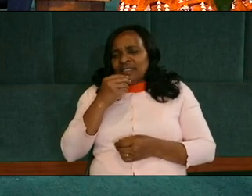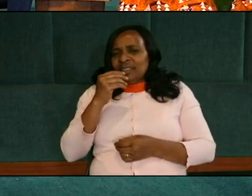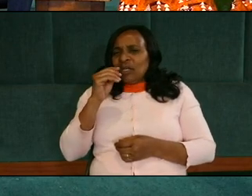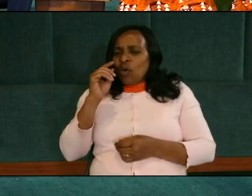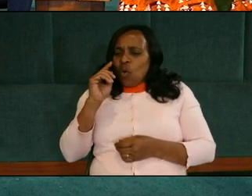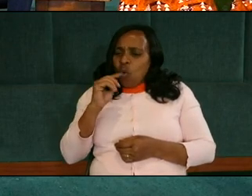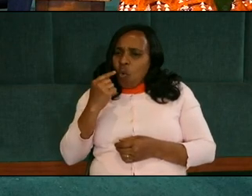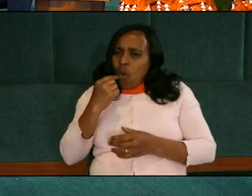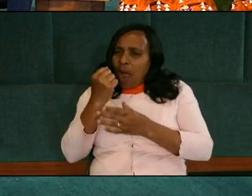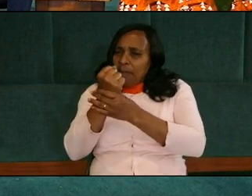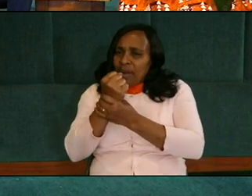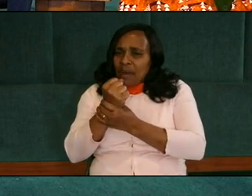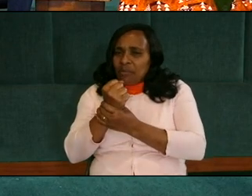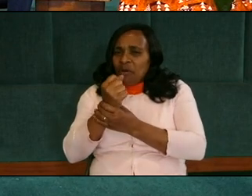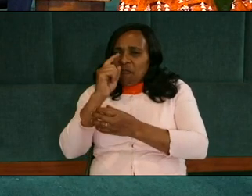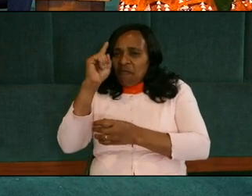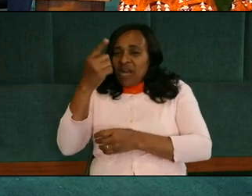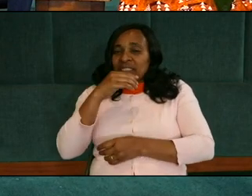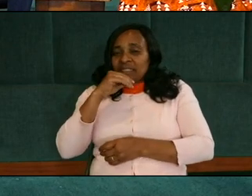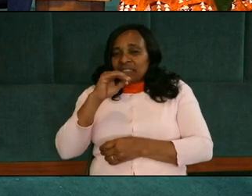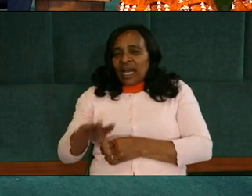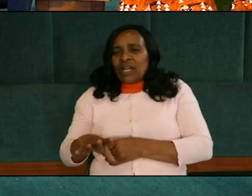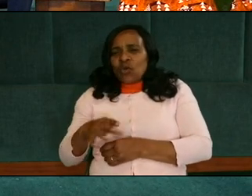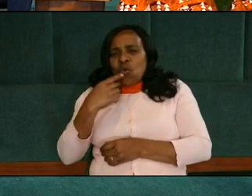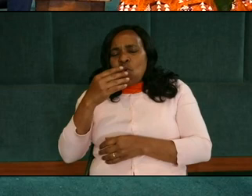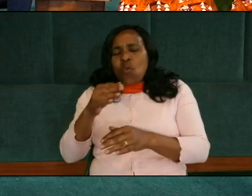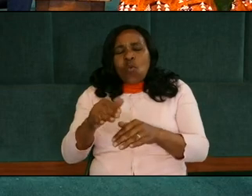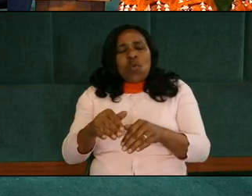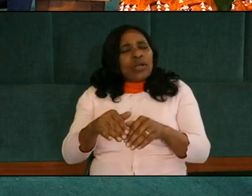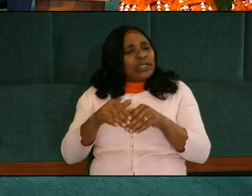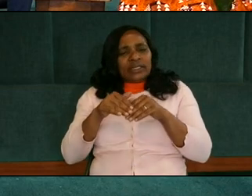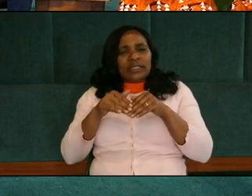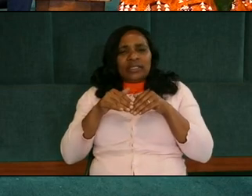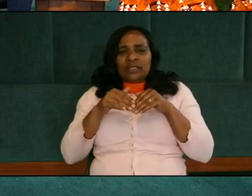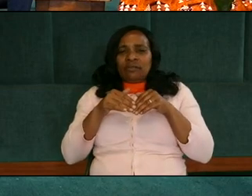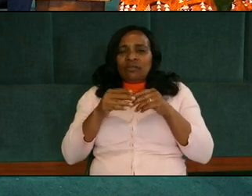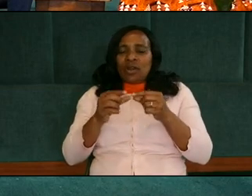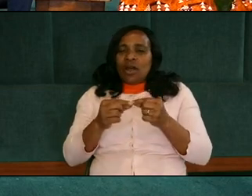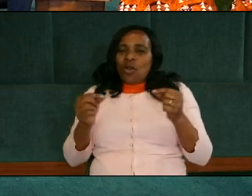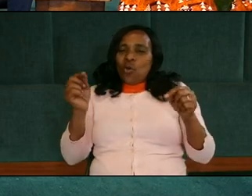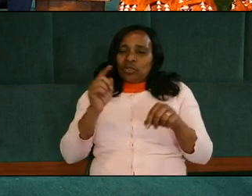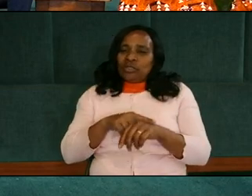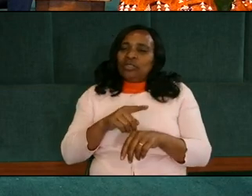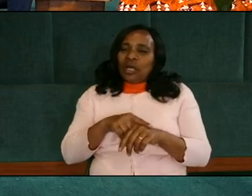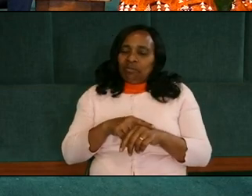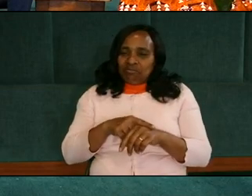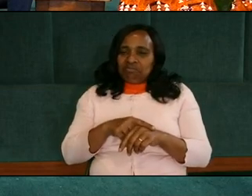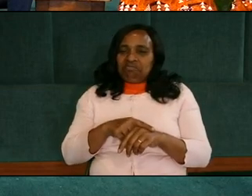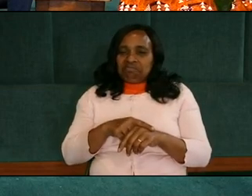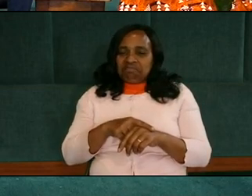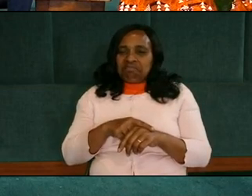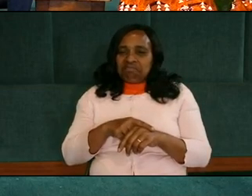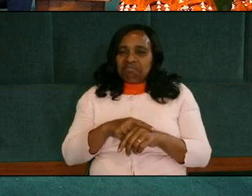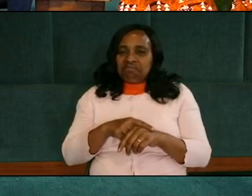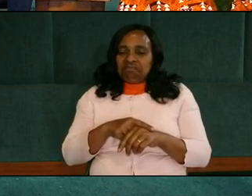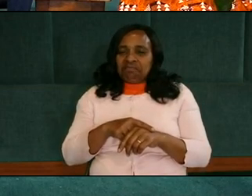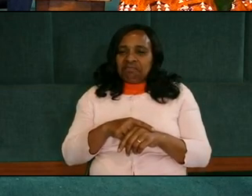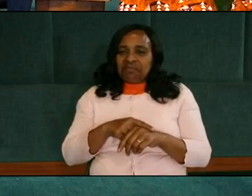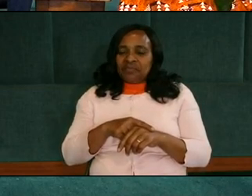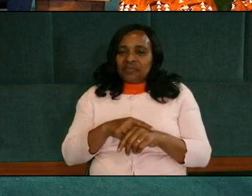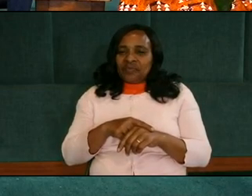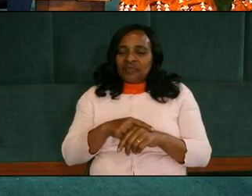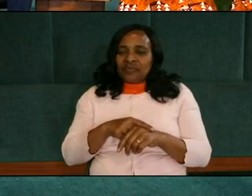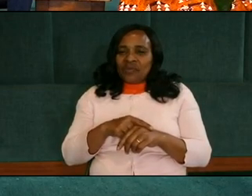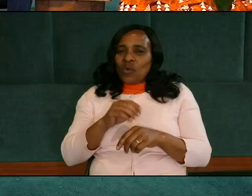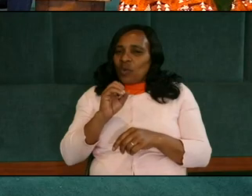right? Which he'd really waited for. Oh. Right, he had Ishmael, yeah. So second.